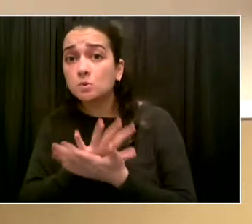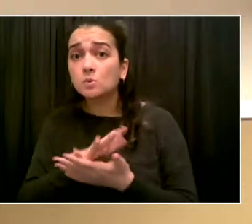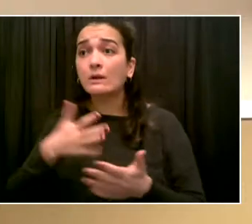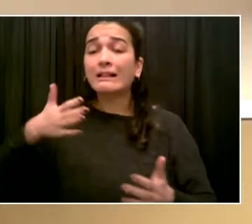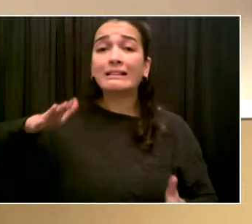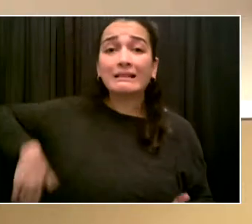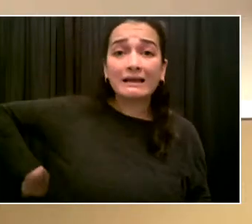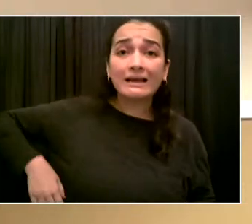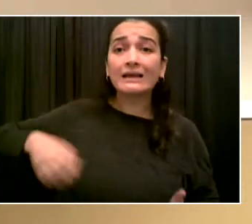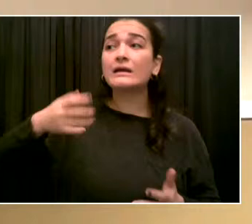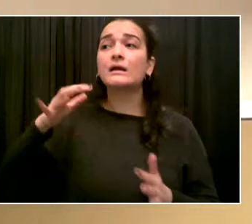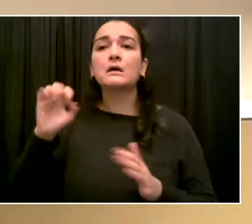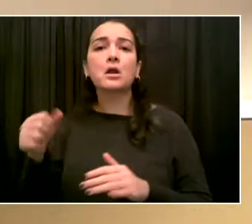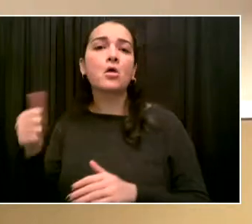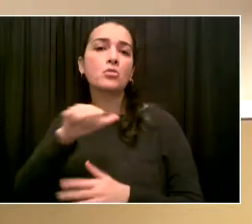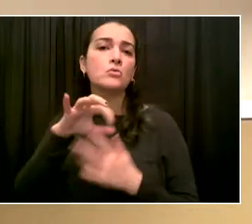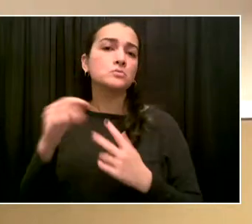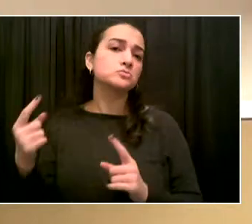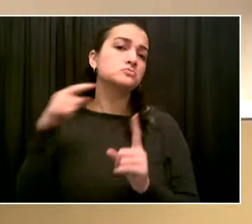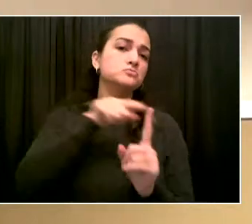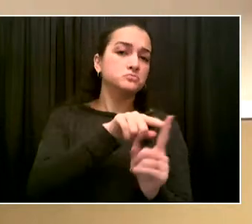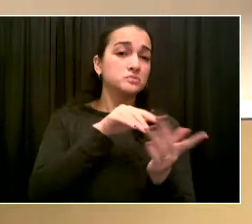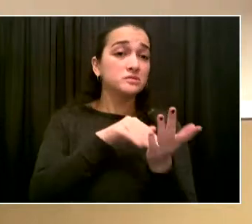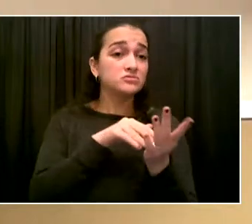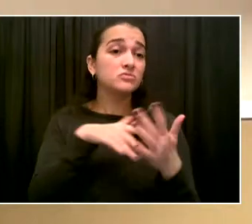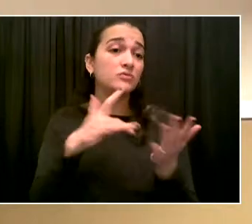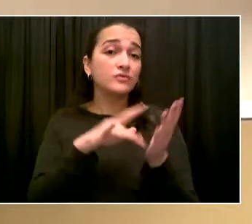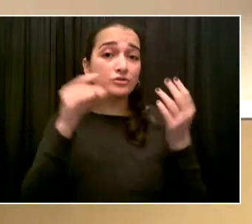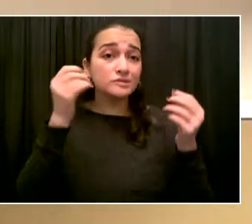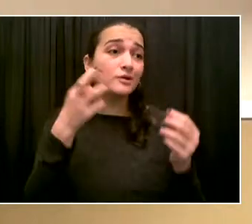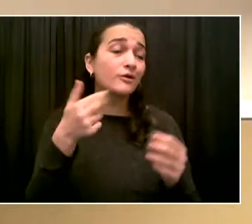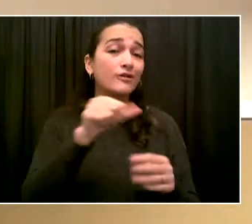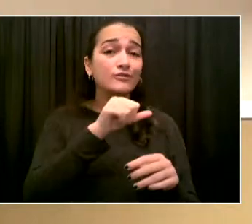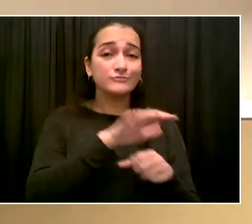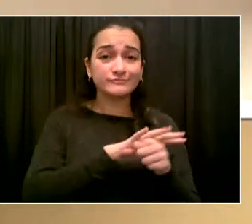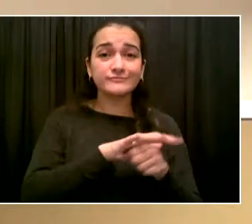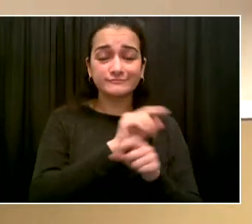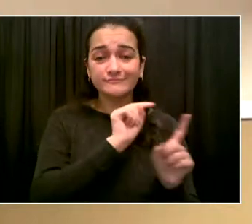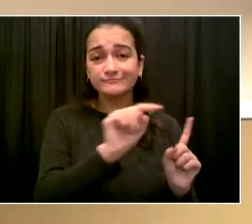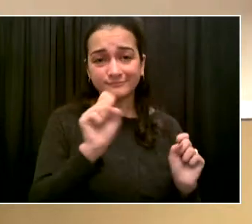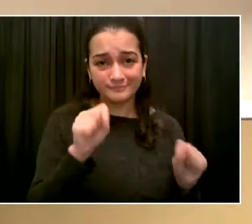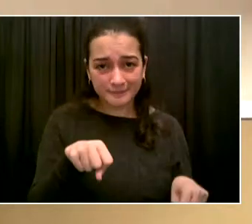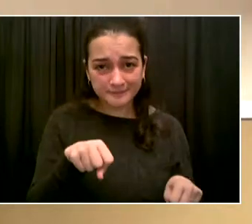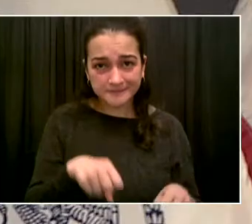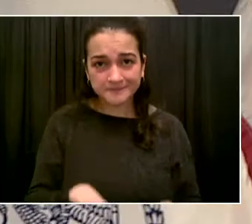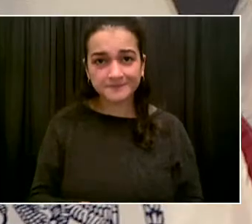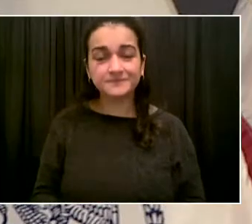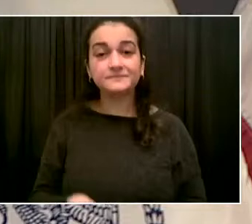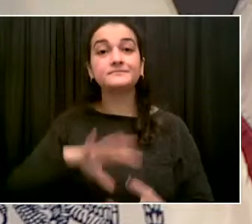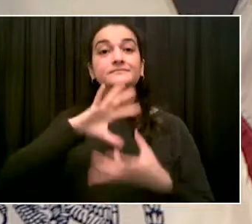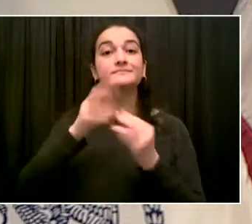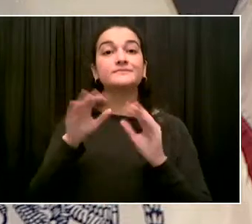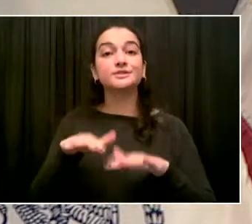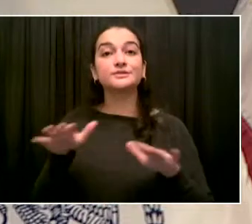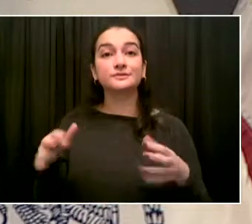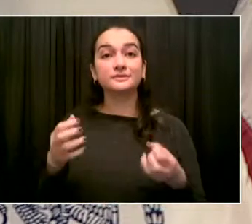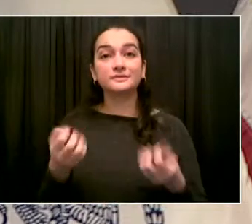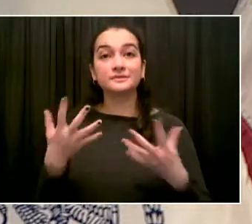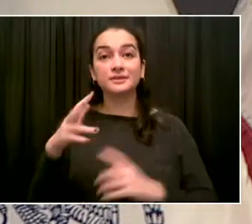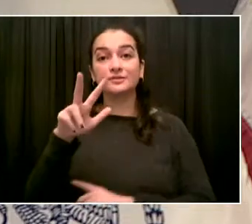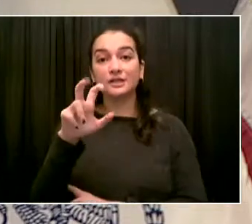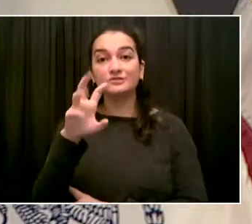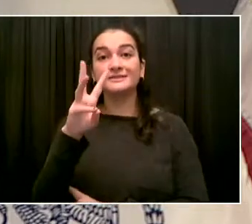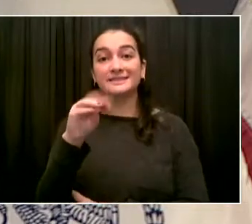660,000 across New York City, to try to get as many of them vaccinated as possible. Thank you. Thank you. Go ahead,